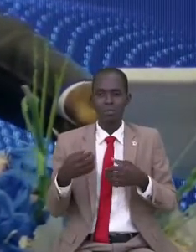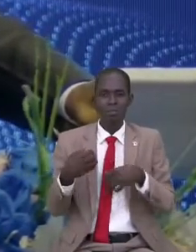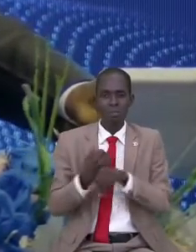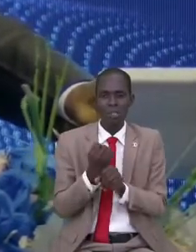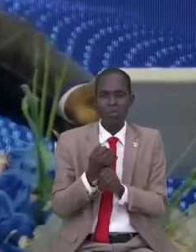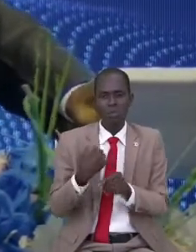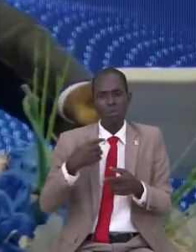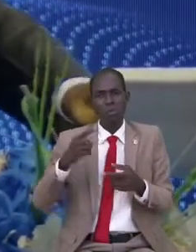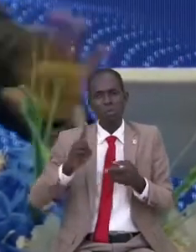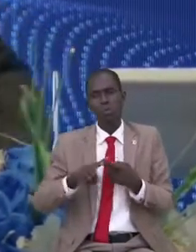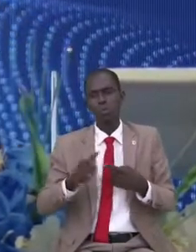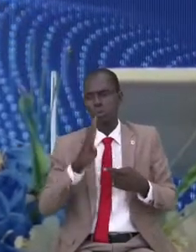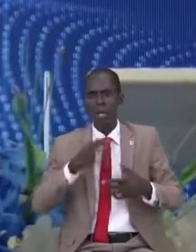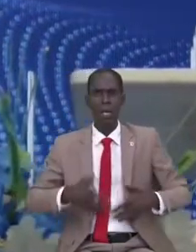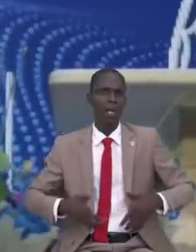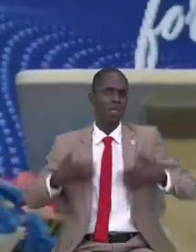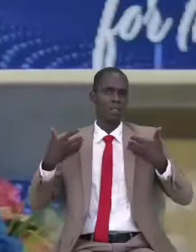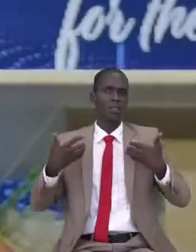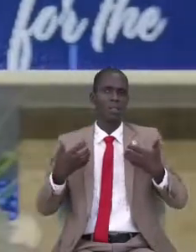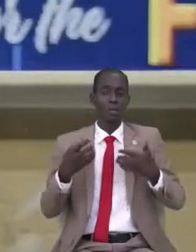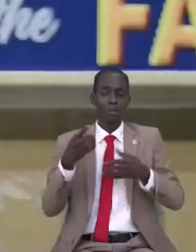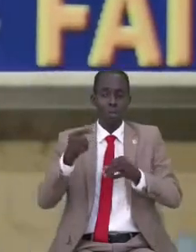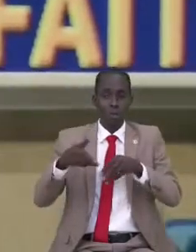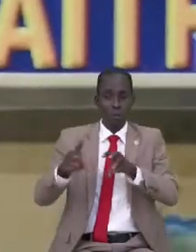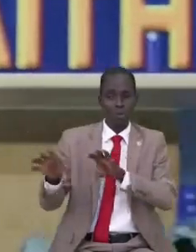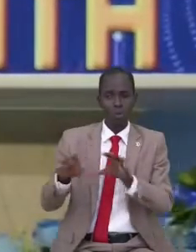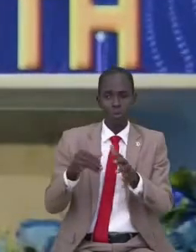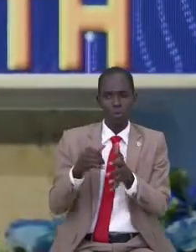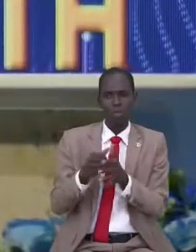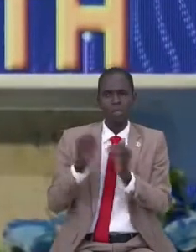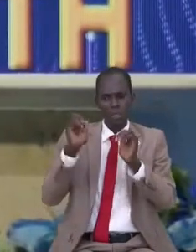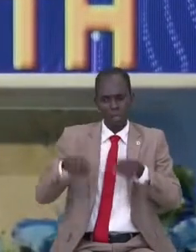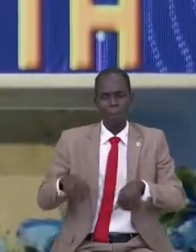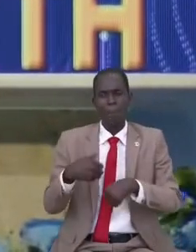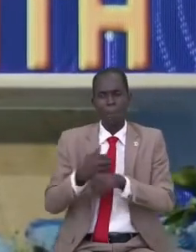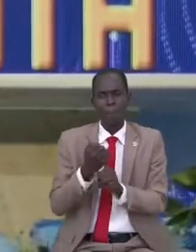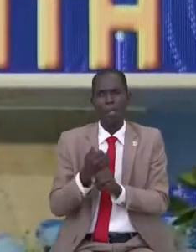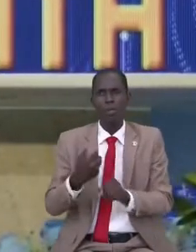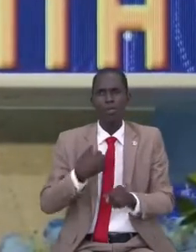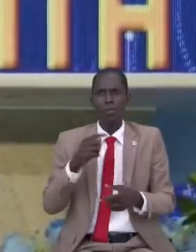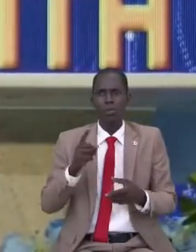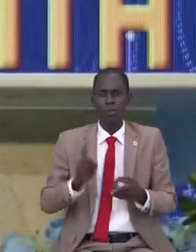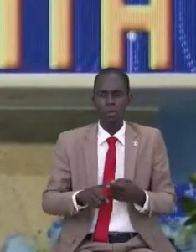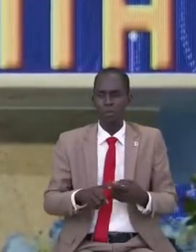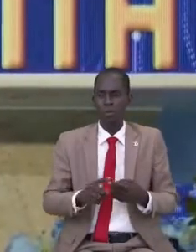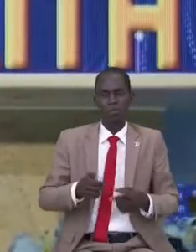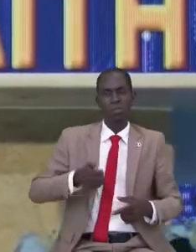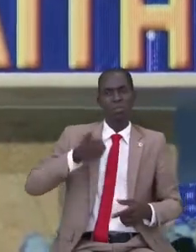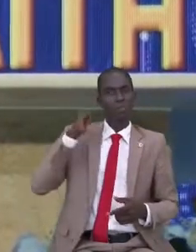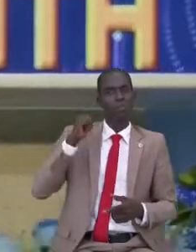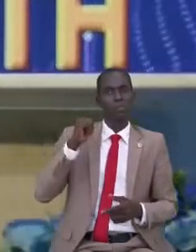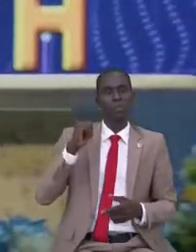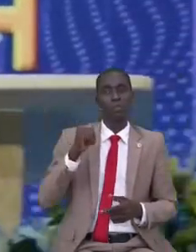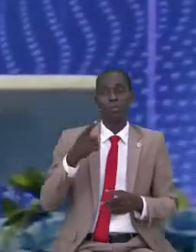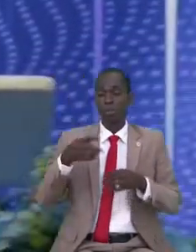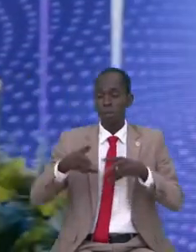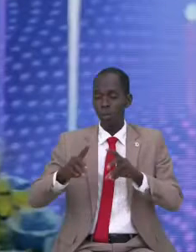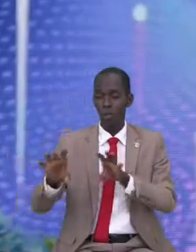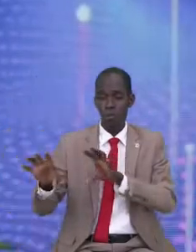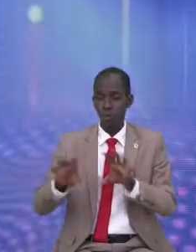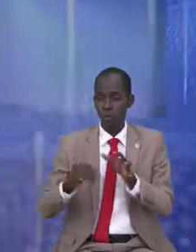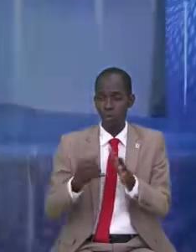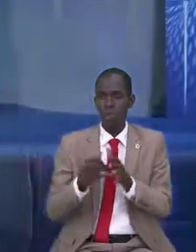angry. It has the tendency to make me resistant and to make me